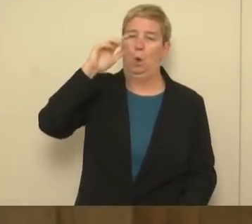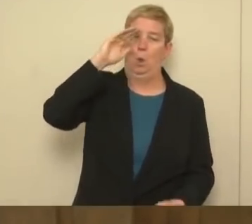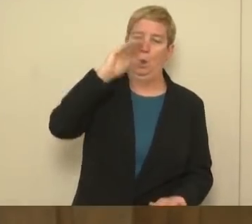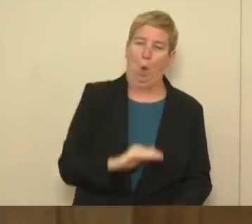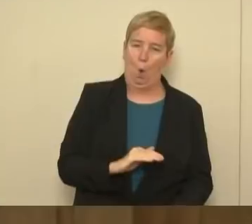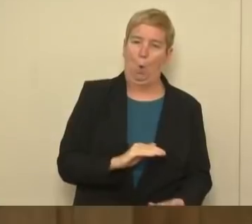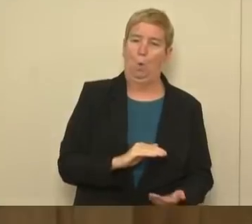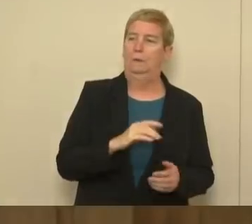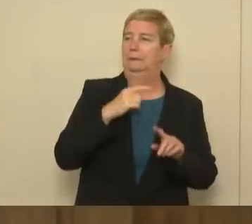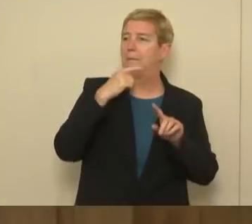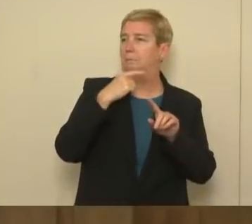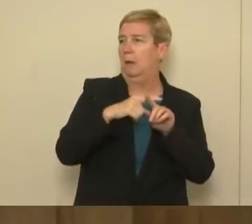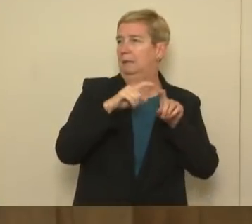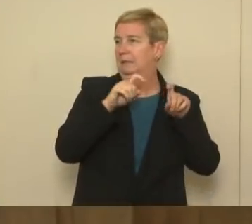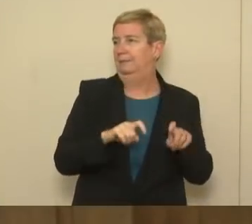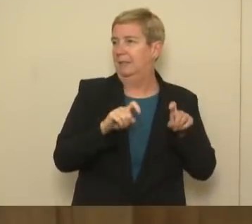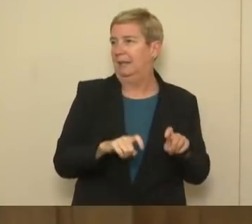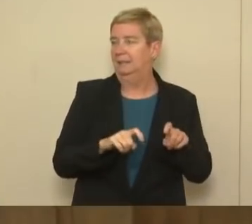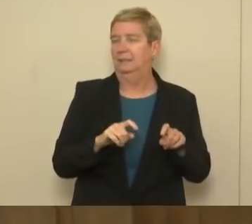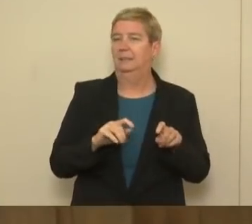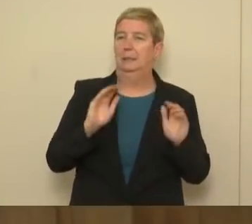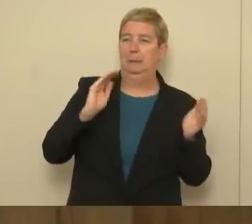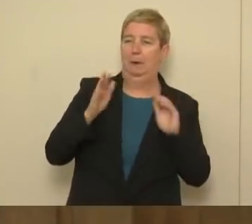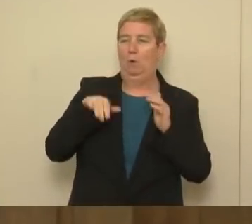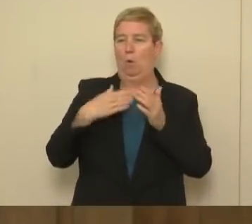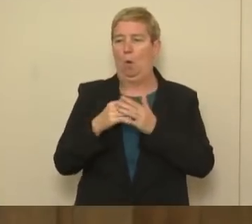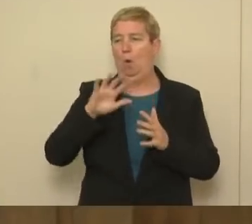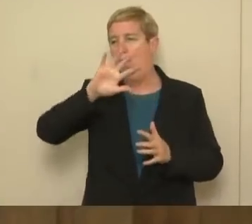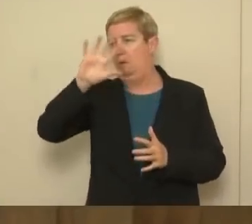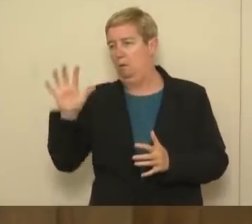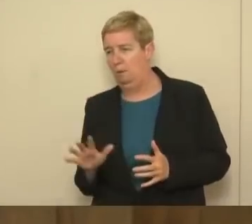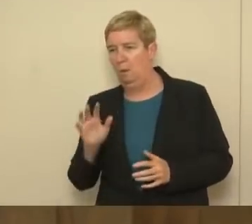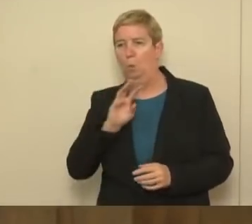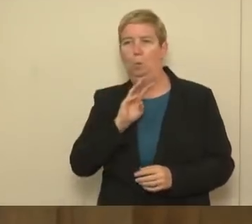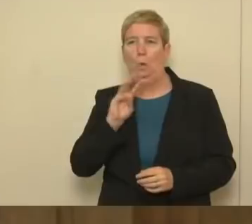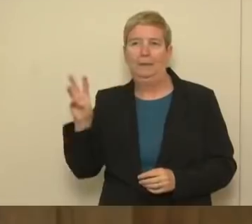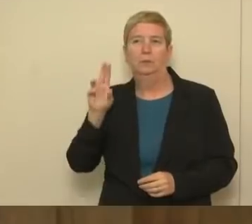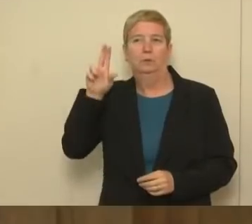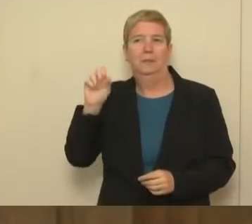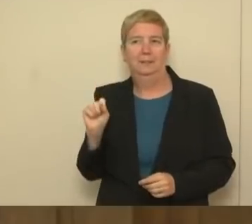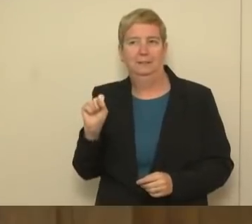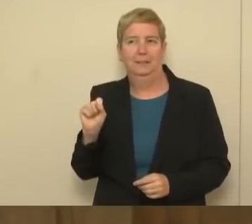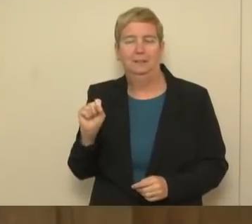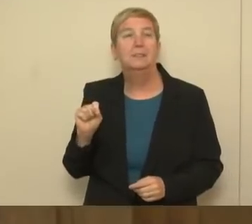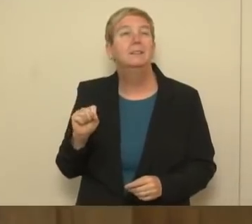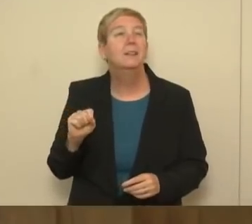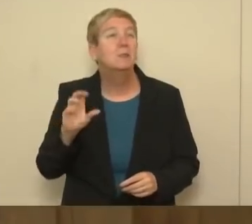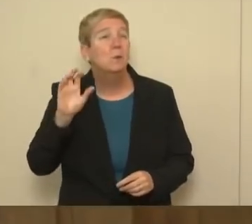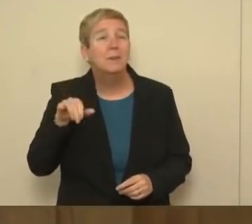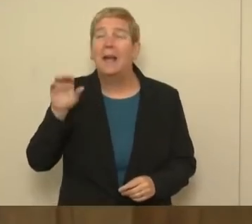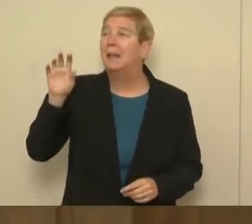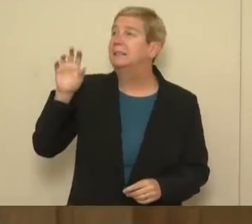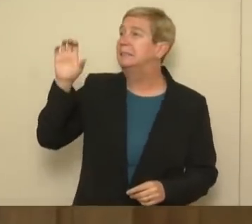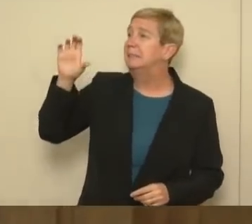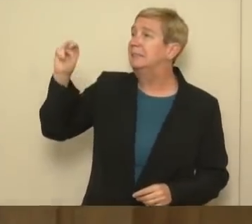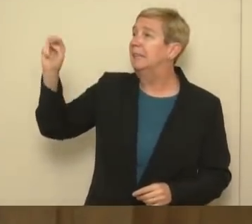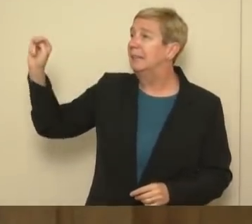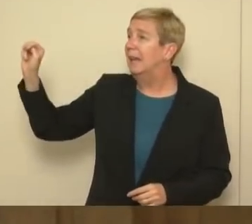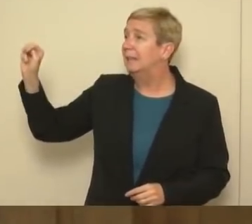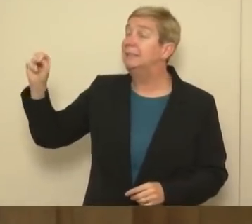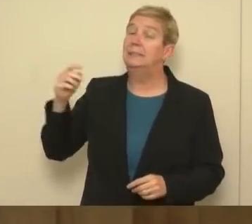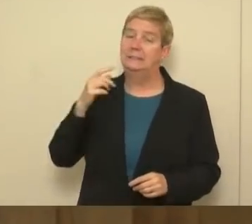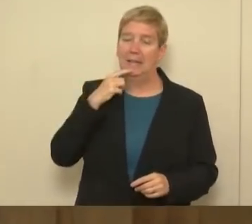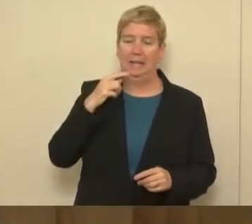so while our testing numbers have gone up and down a little bit, that infographic we showed you from CNN showed New Mexico sitting at